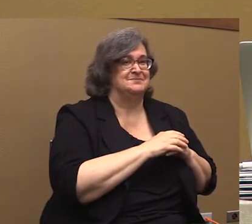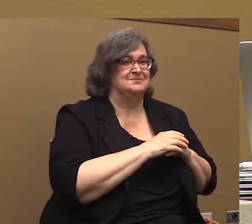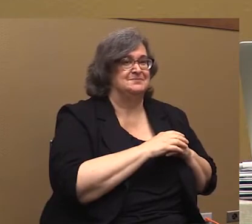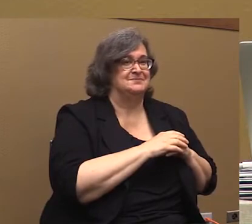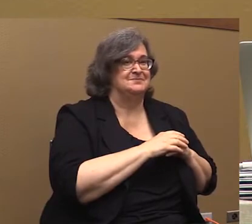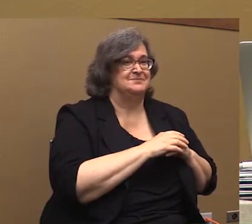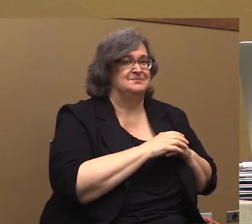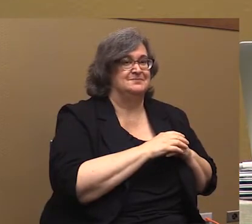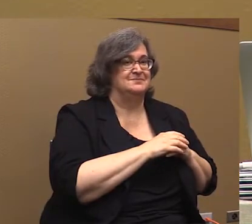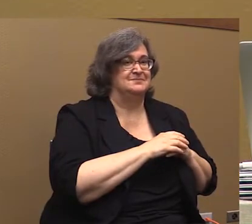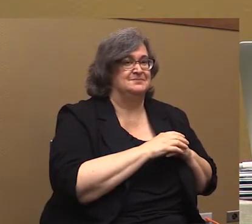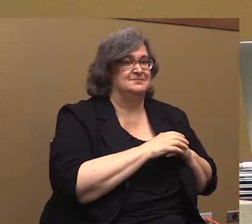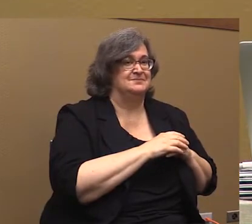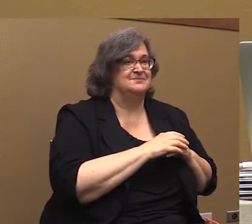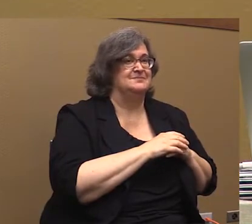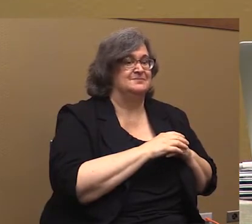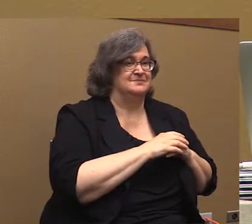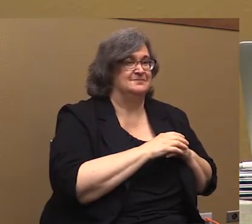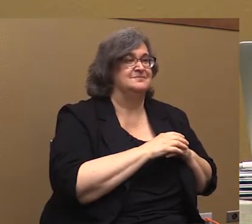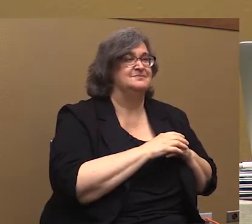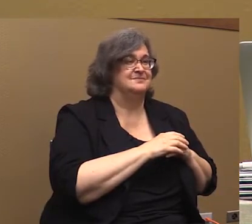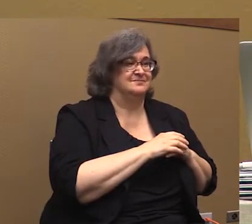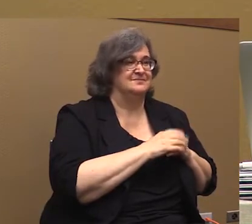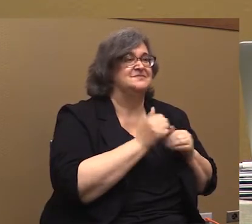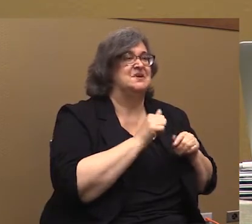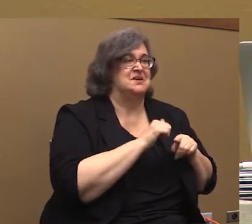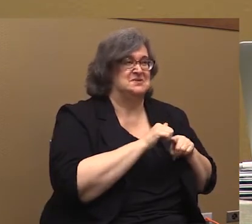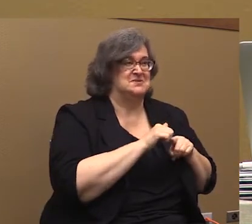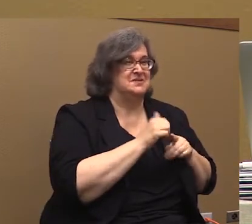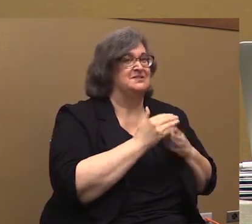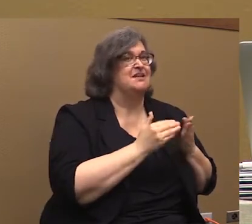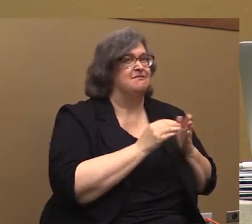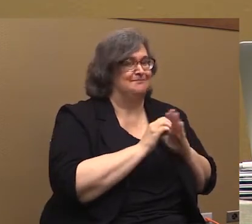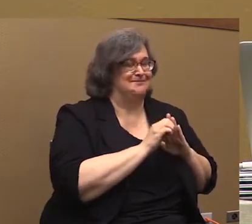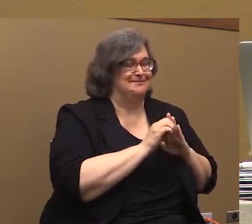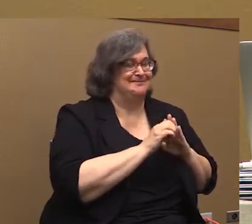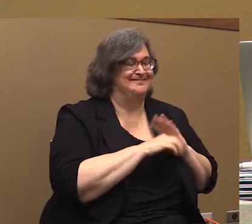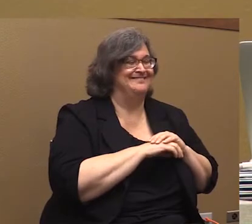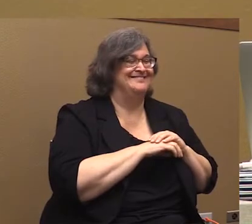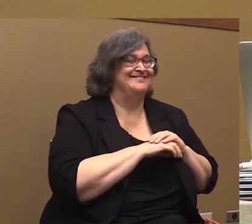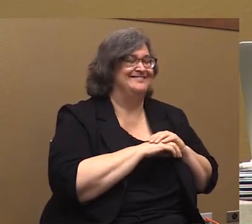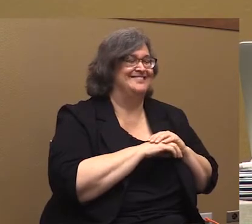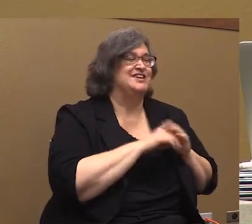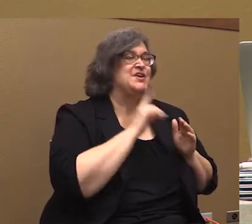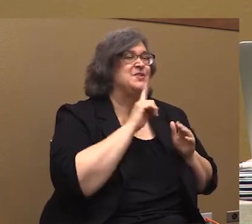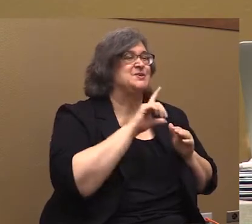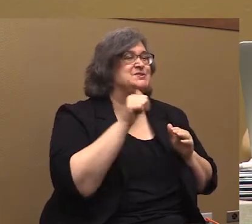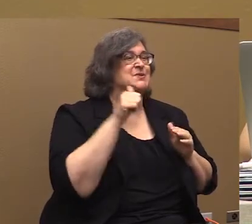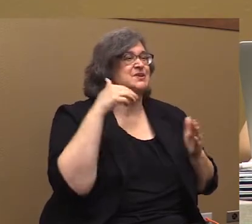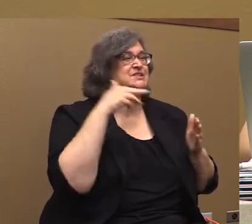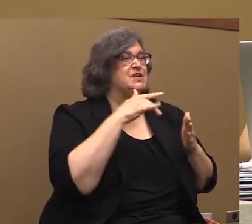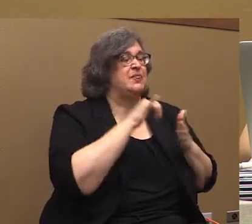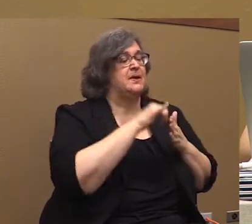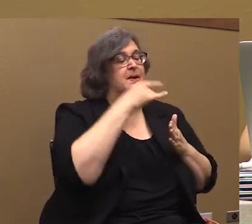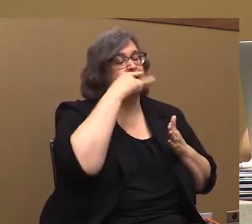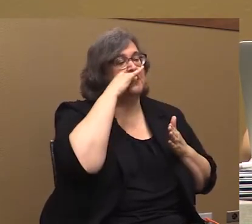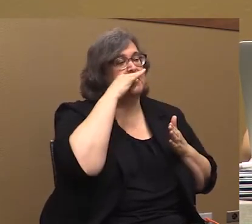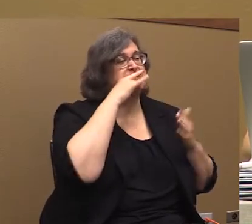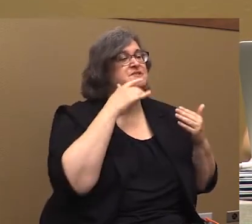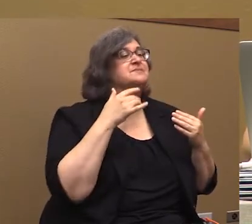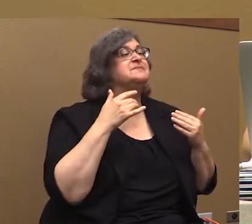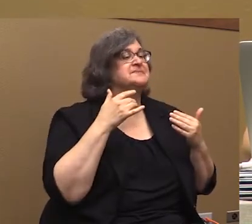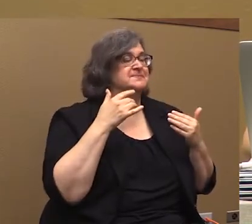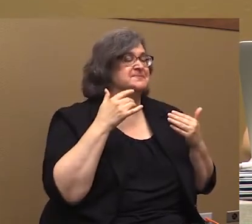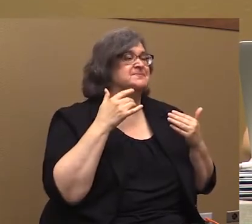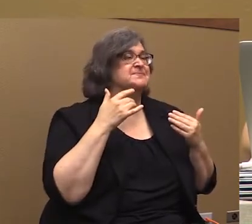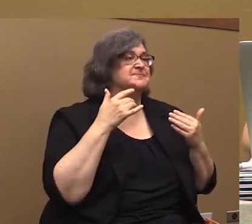And they found that, there was an improvement when they had changed some of those examples, and that there